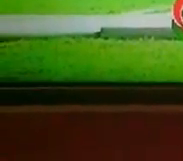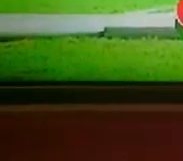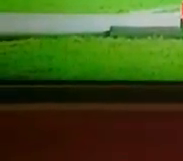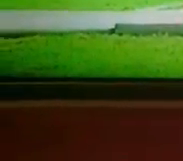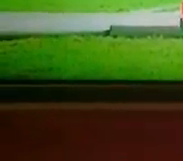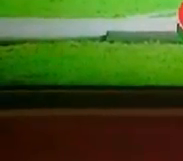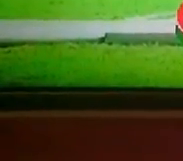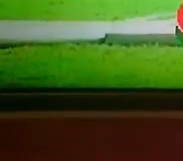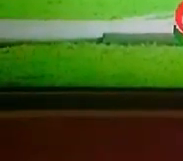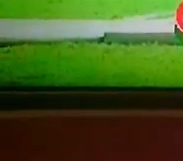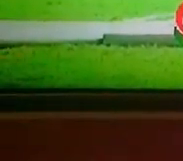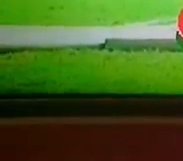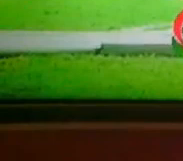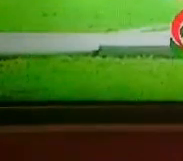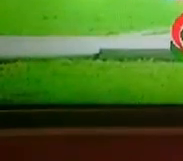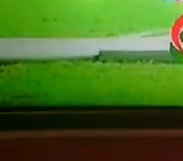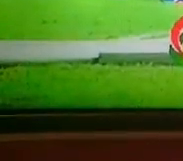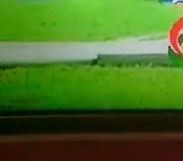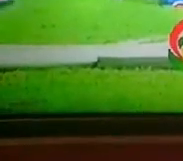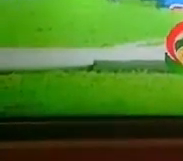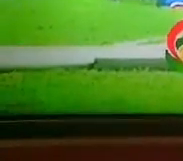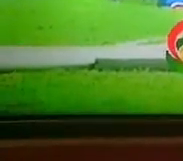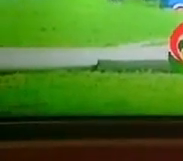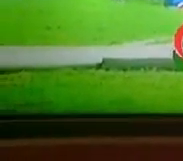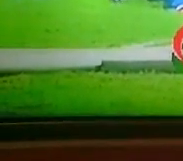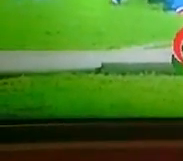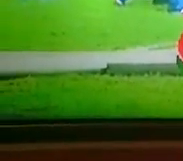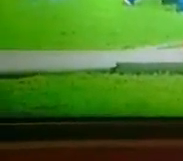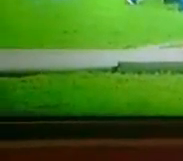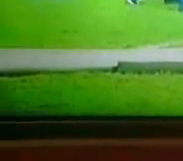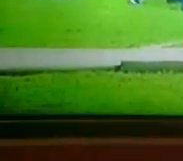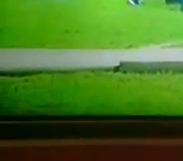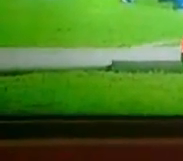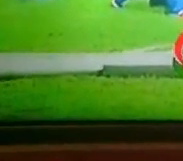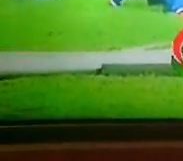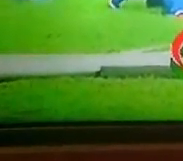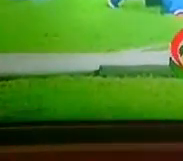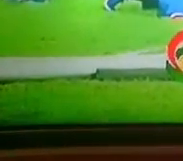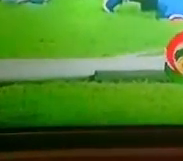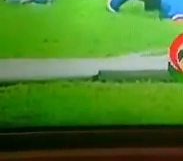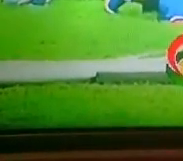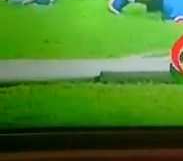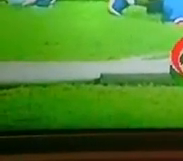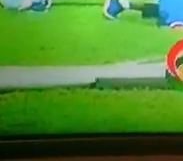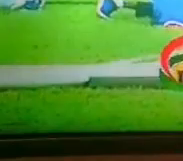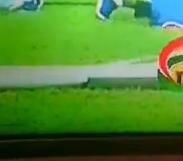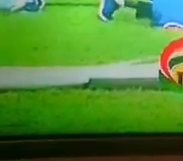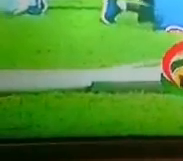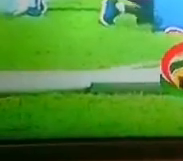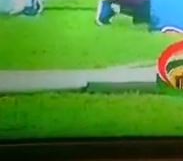be a crash of heads. Exactly. It's done with training. And let me add that Lieutenant